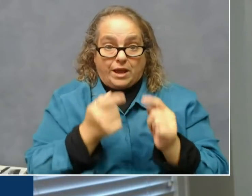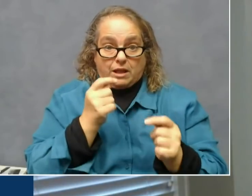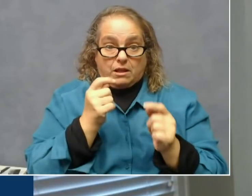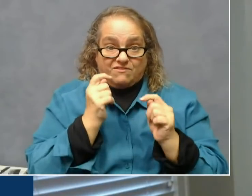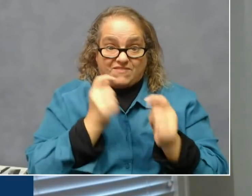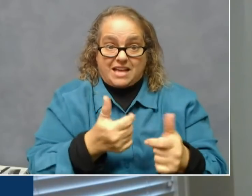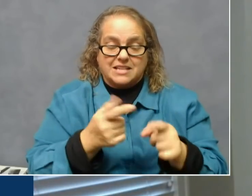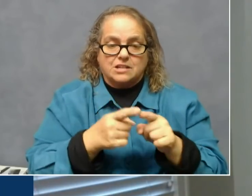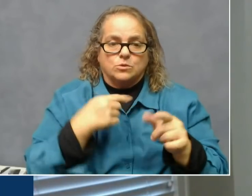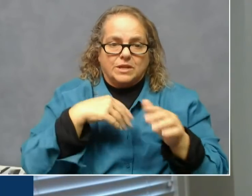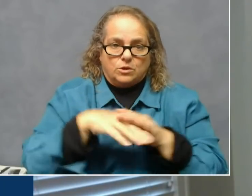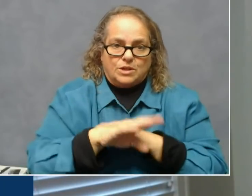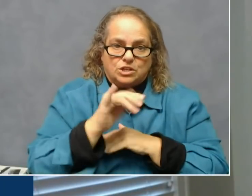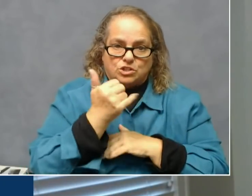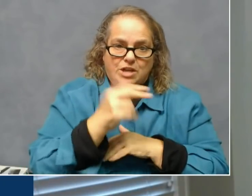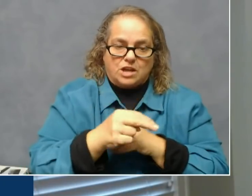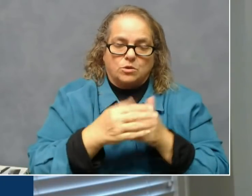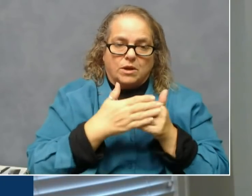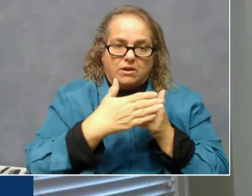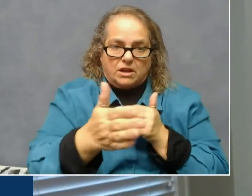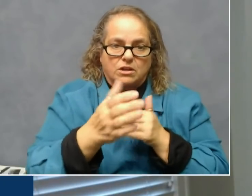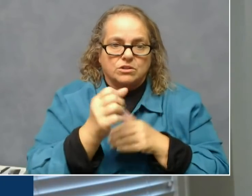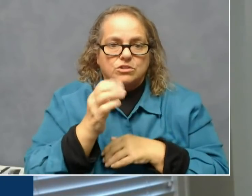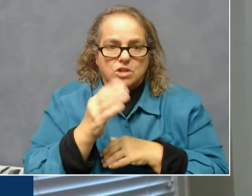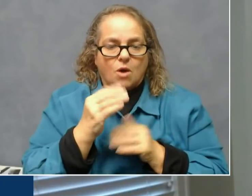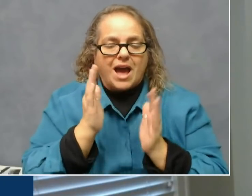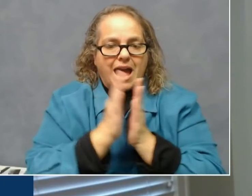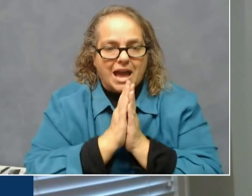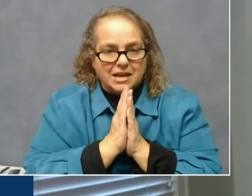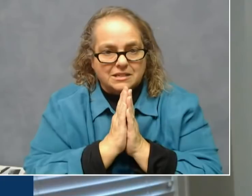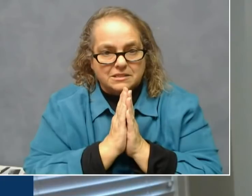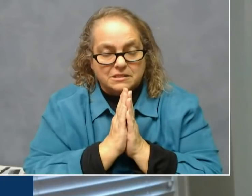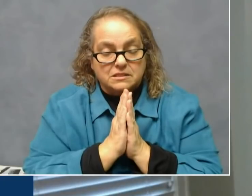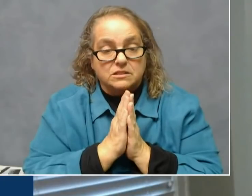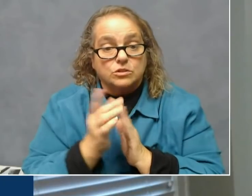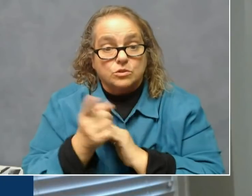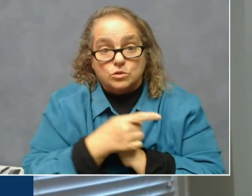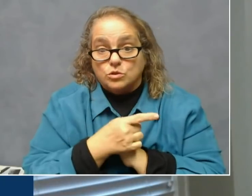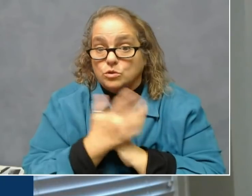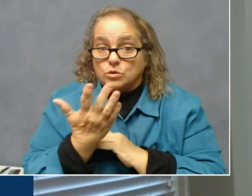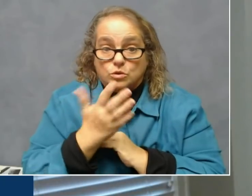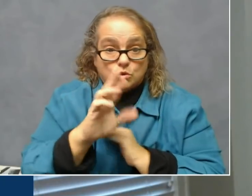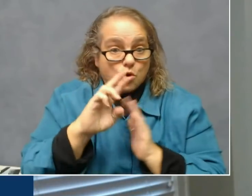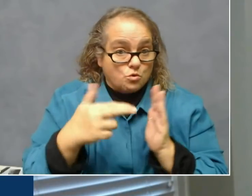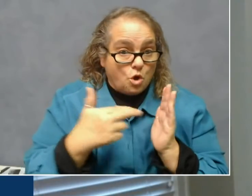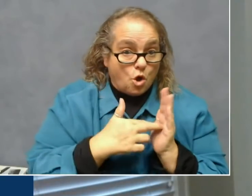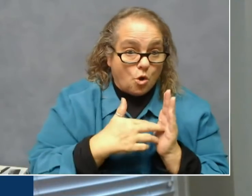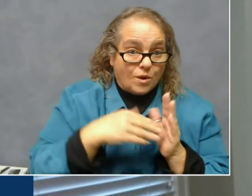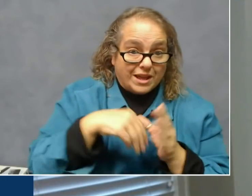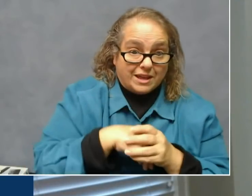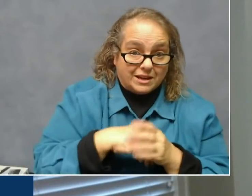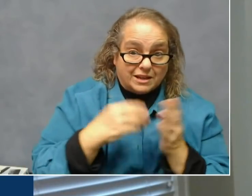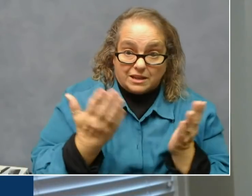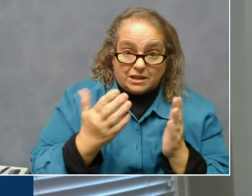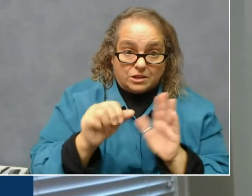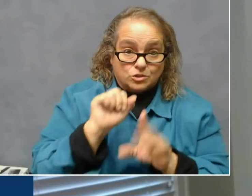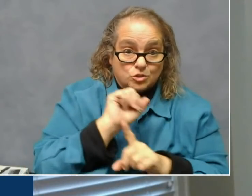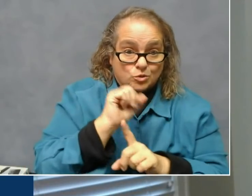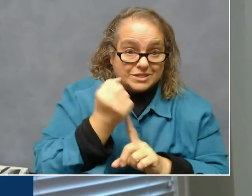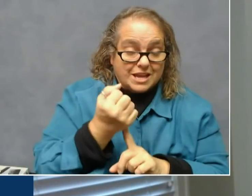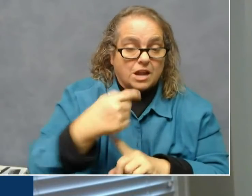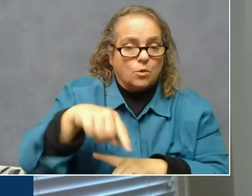January and go forward. So again, I ask, whatever your role in society is, each and every one of us play an important